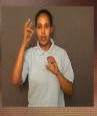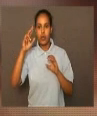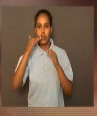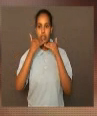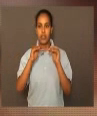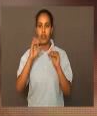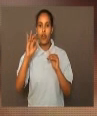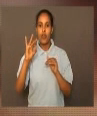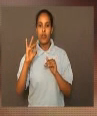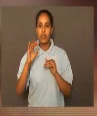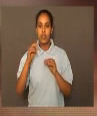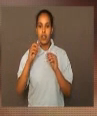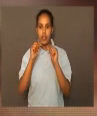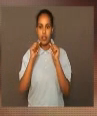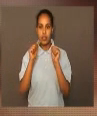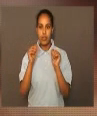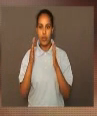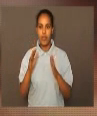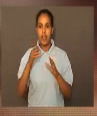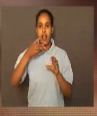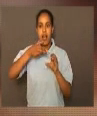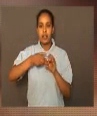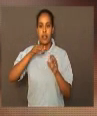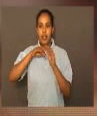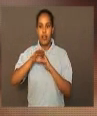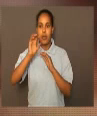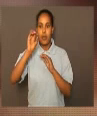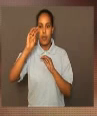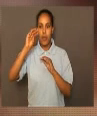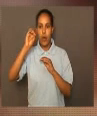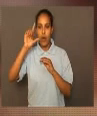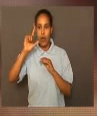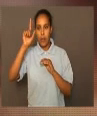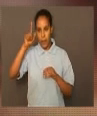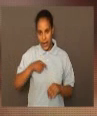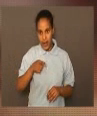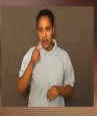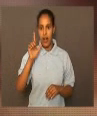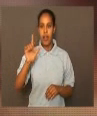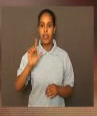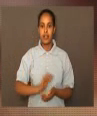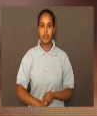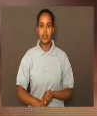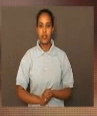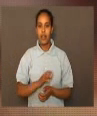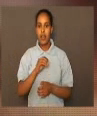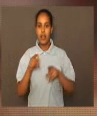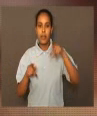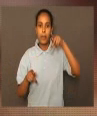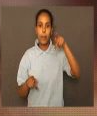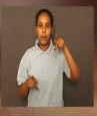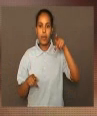concentration of the dissolved gas in moles per liter, and